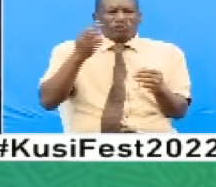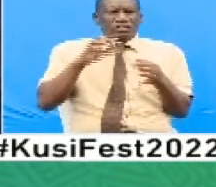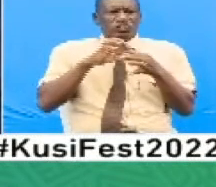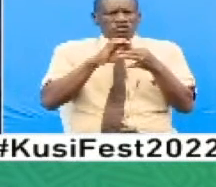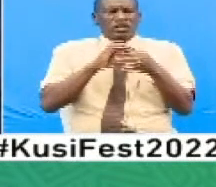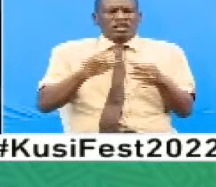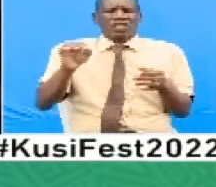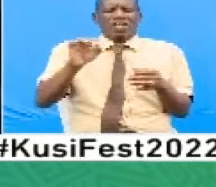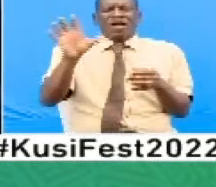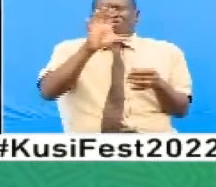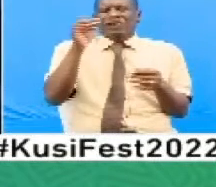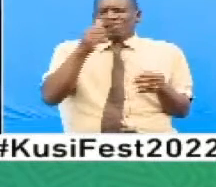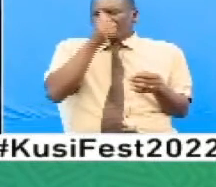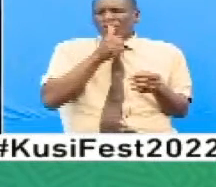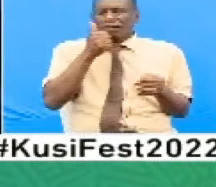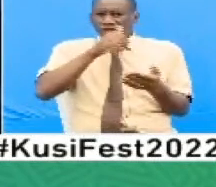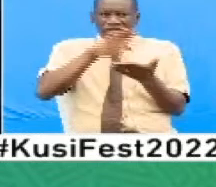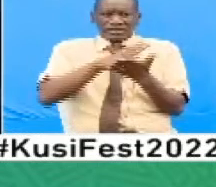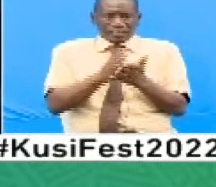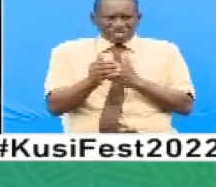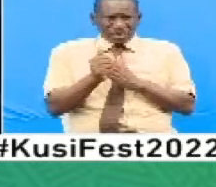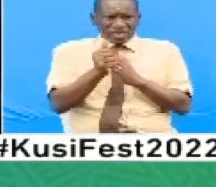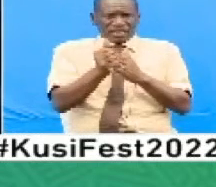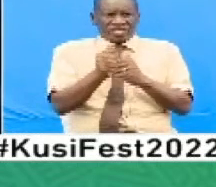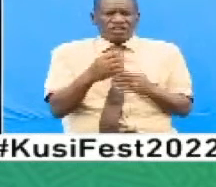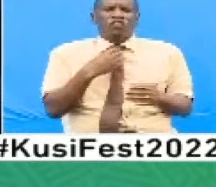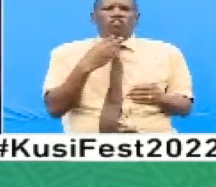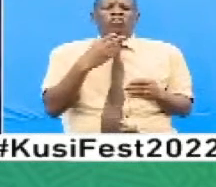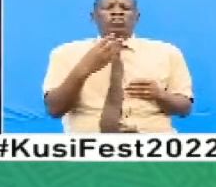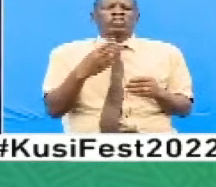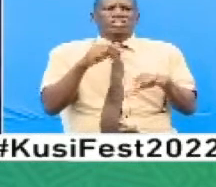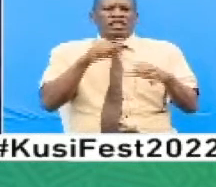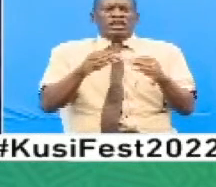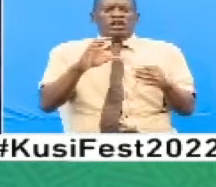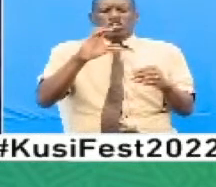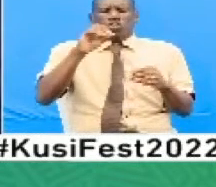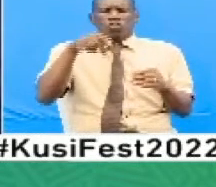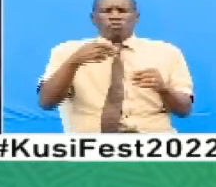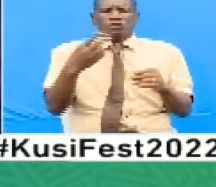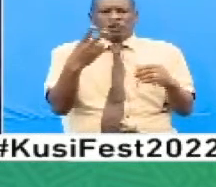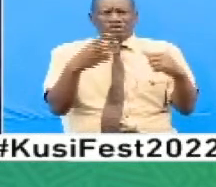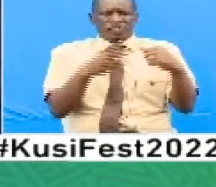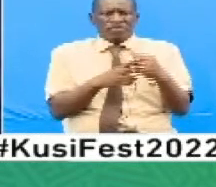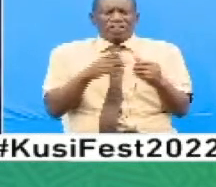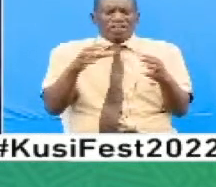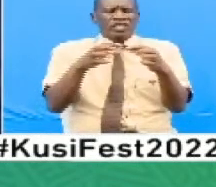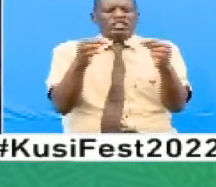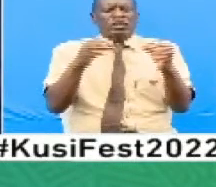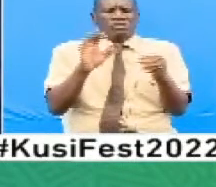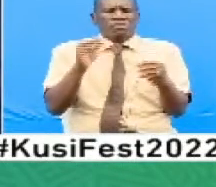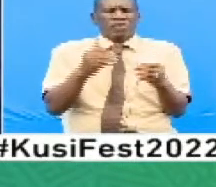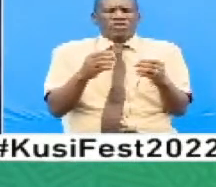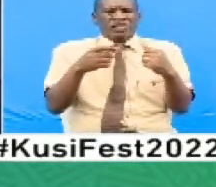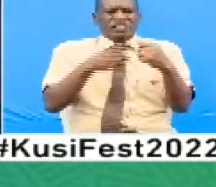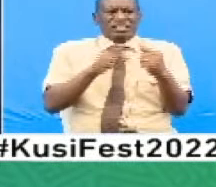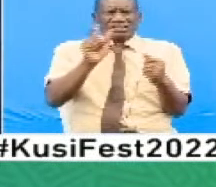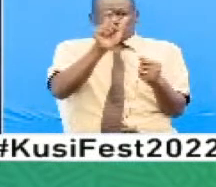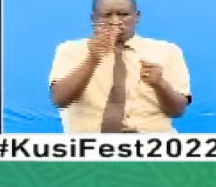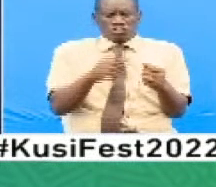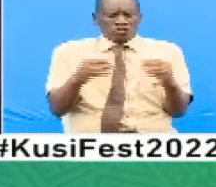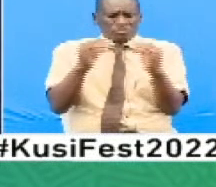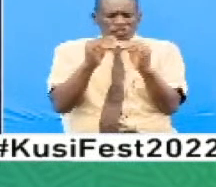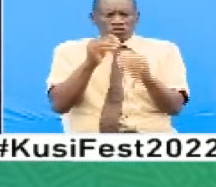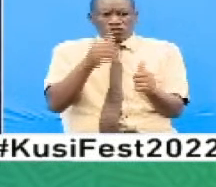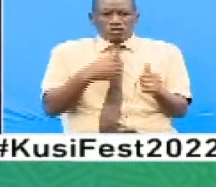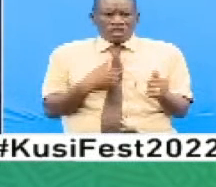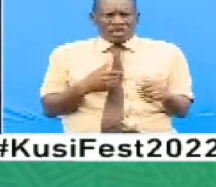Africa private sector led voice at COP. This statement, informed by the six regional roundtables that we held